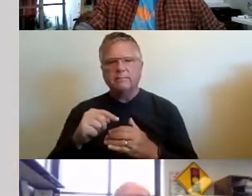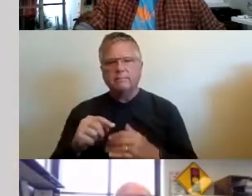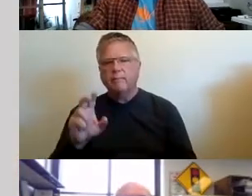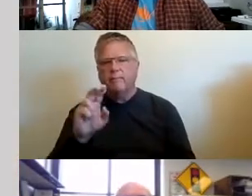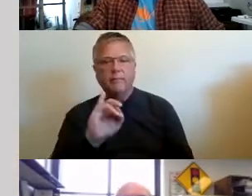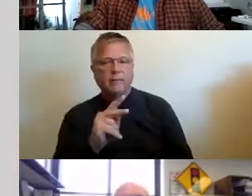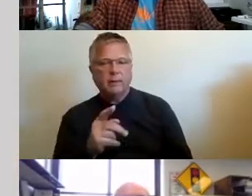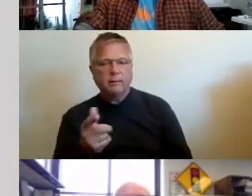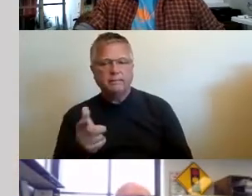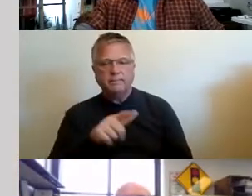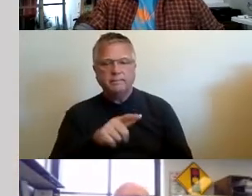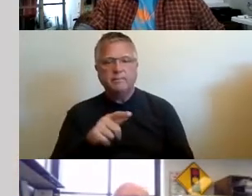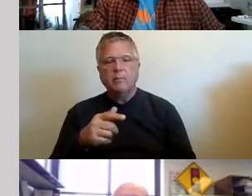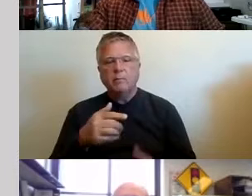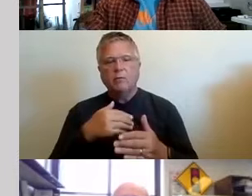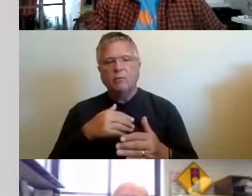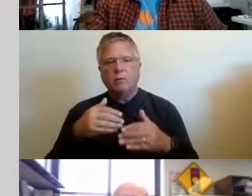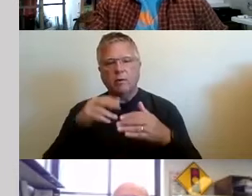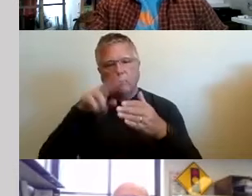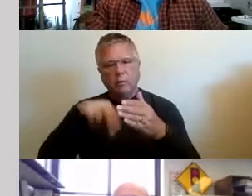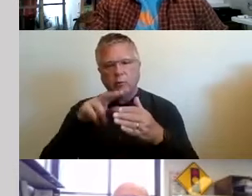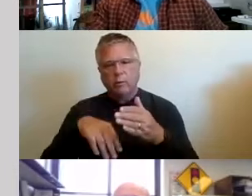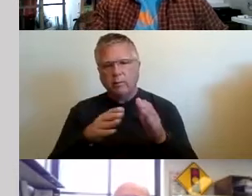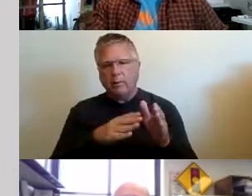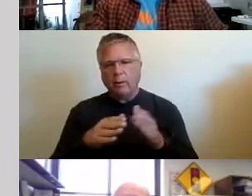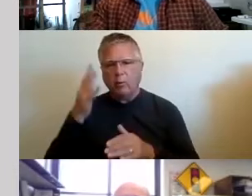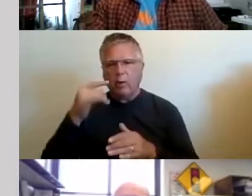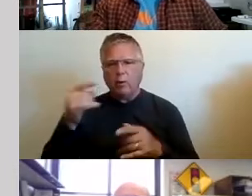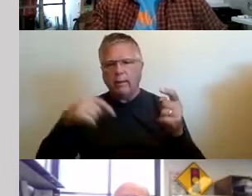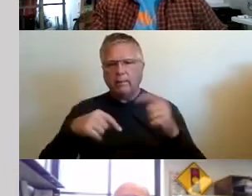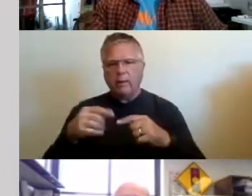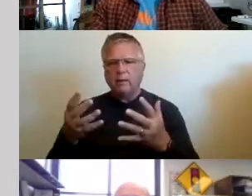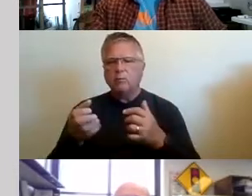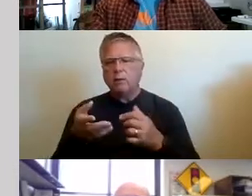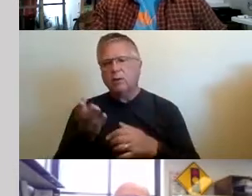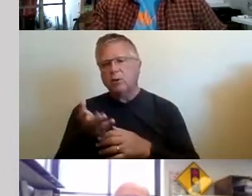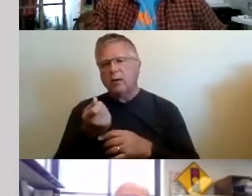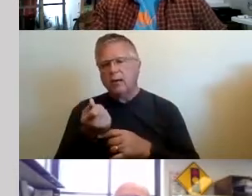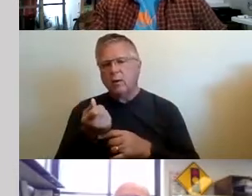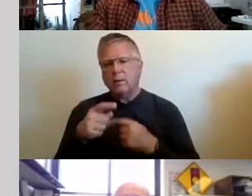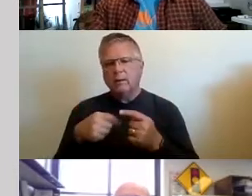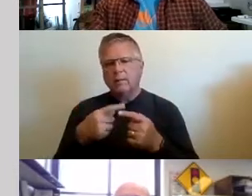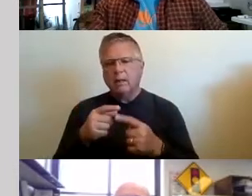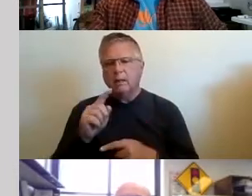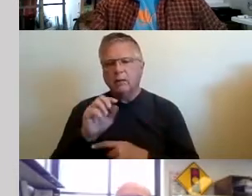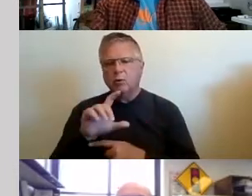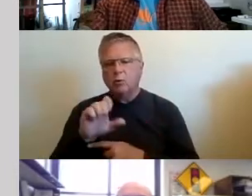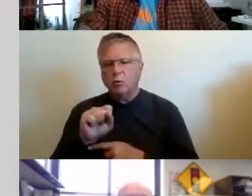Before going to the grid of the plan and why we are here, I just want to talk a little bit about the goals of